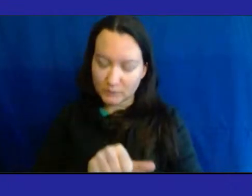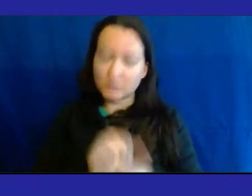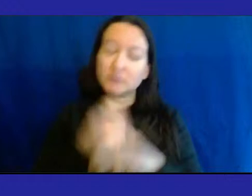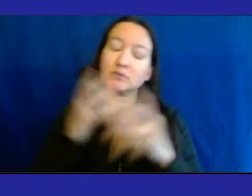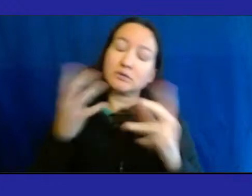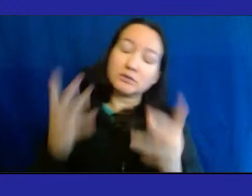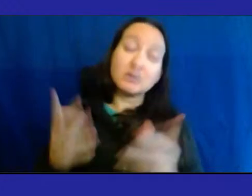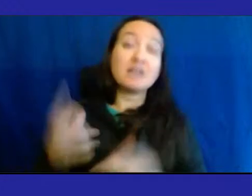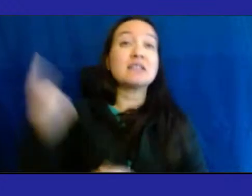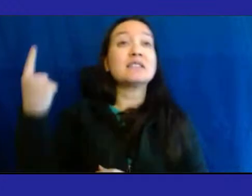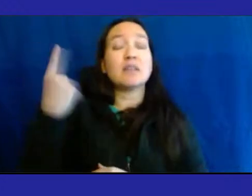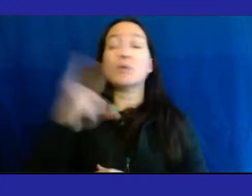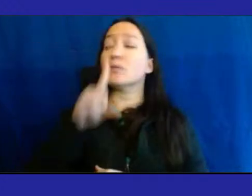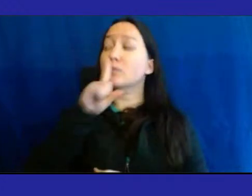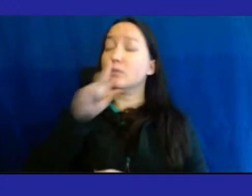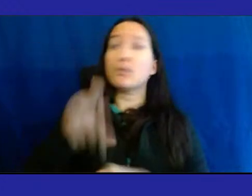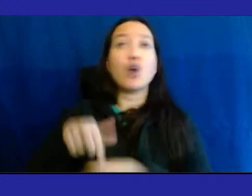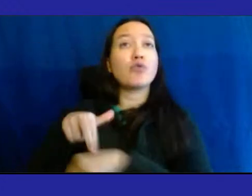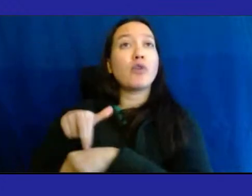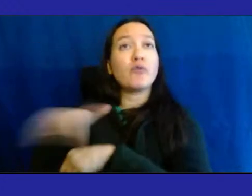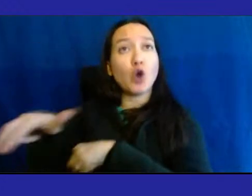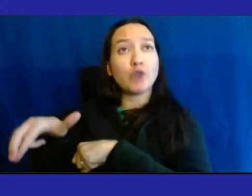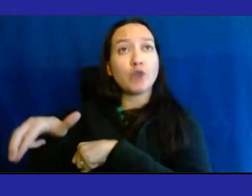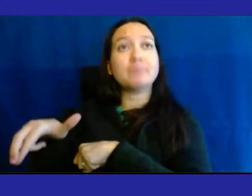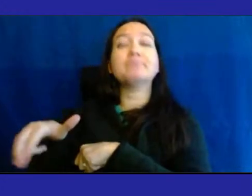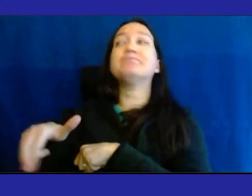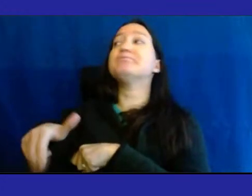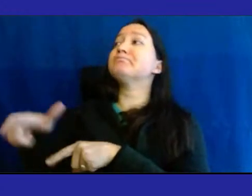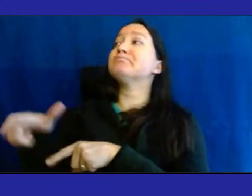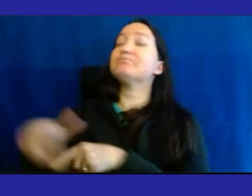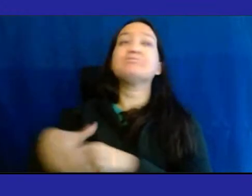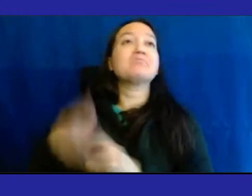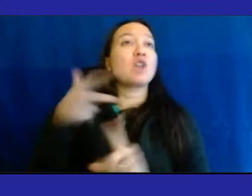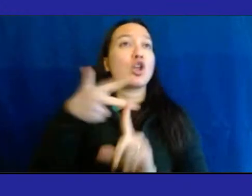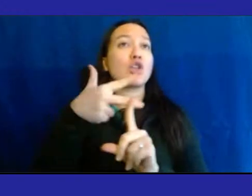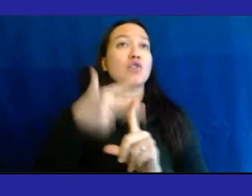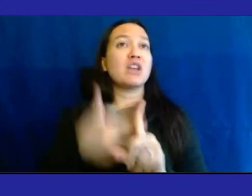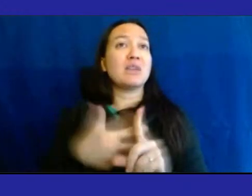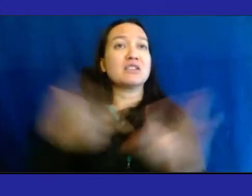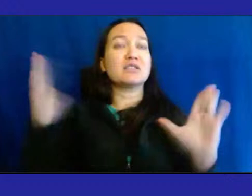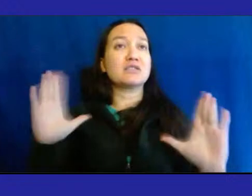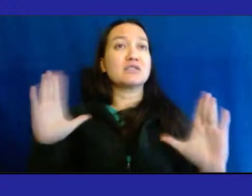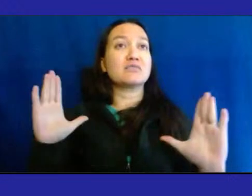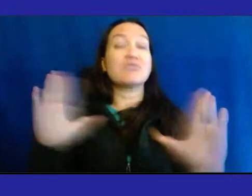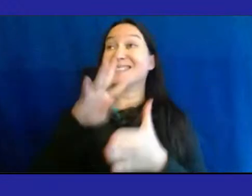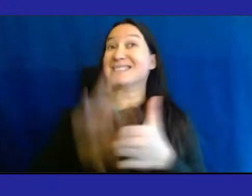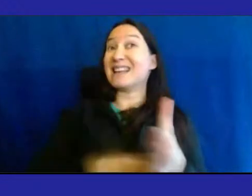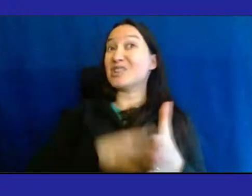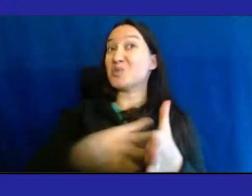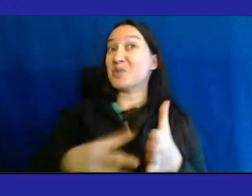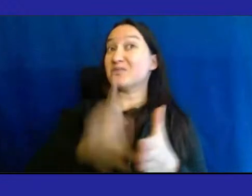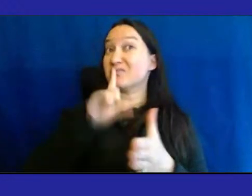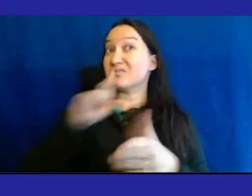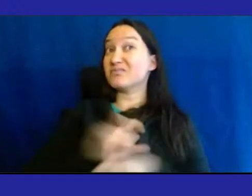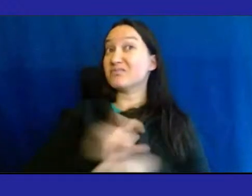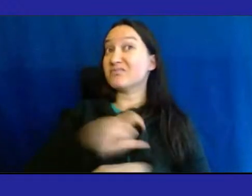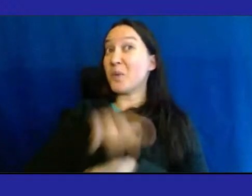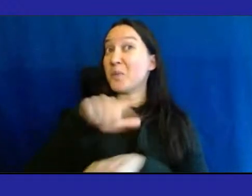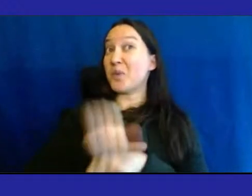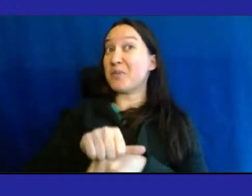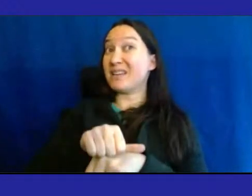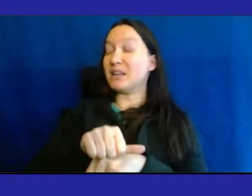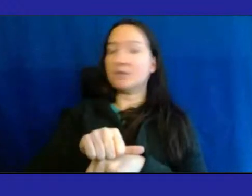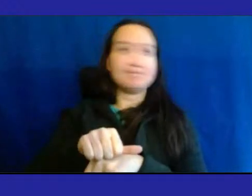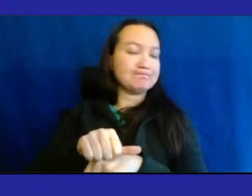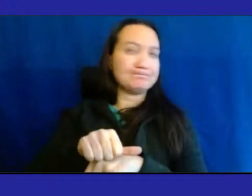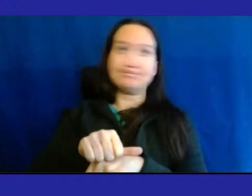someone actually was referred to nephrology and within 3 months actually was scheduled for a nephrology appointment, but